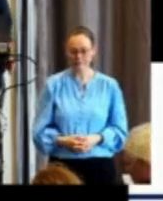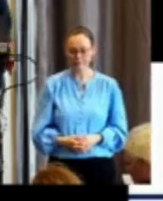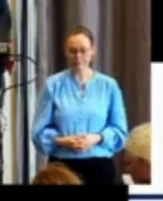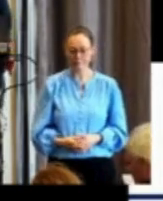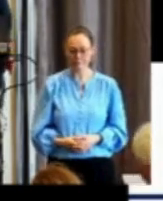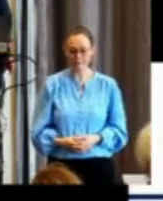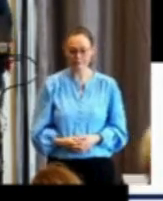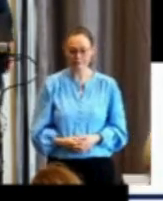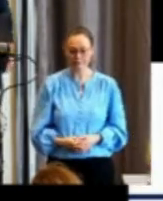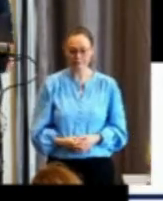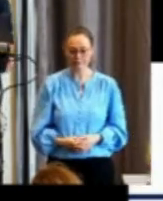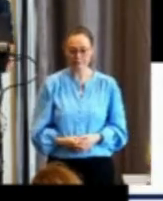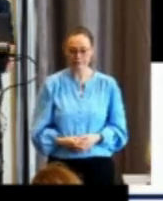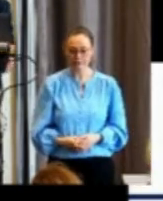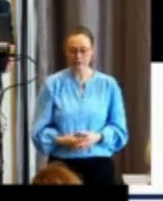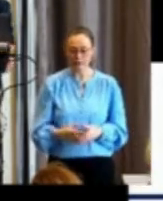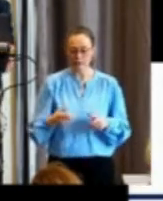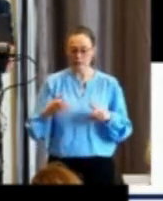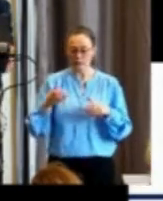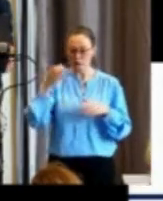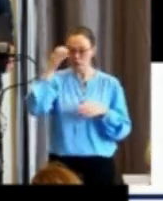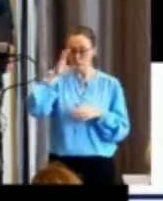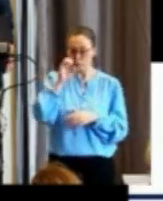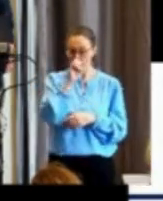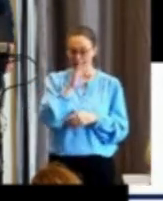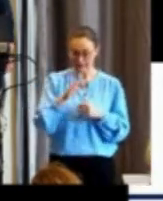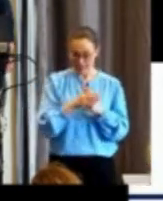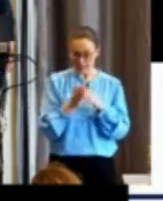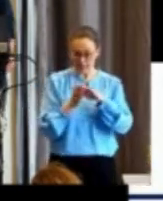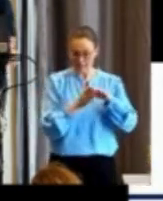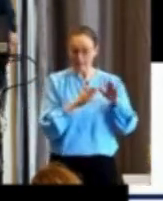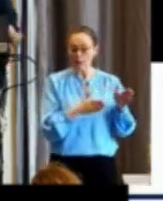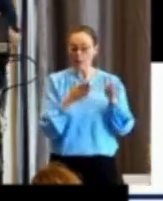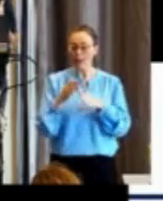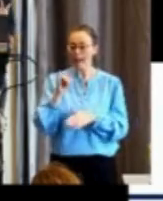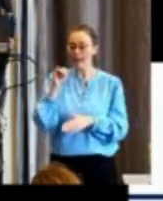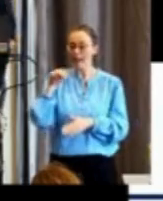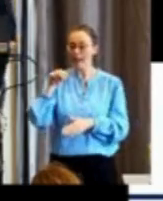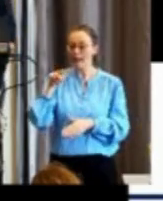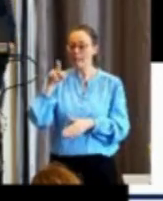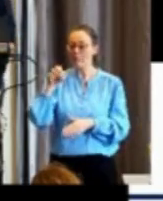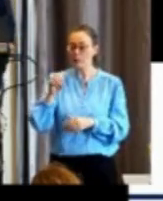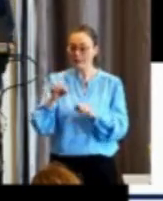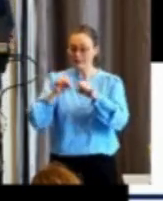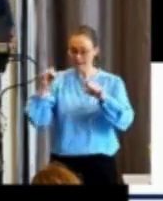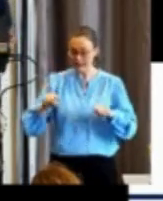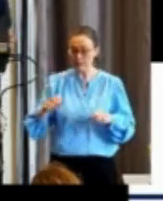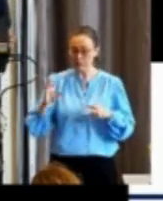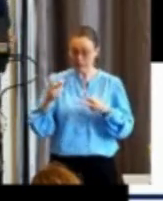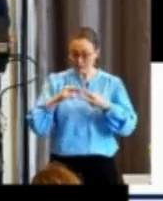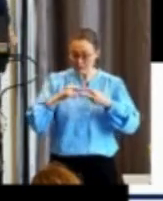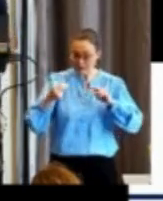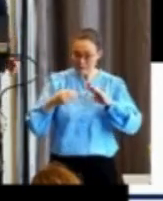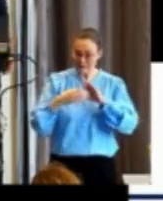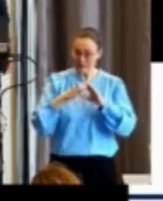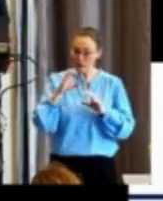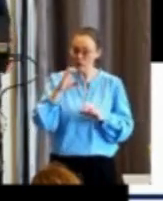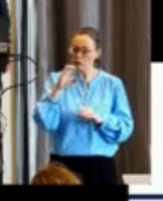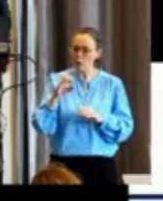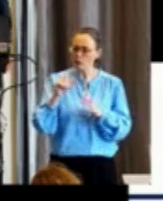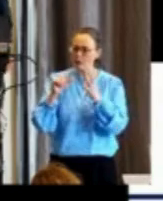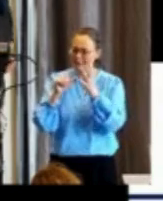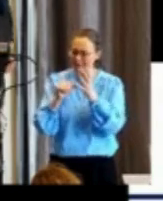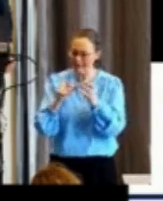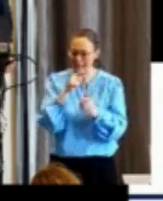So that's the brain cells. The immune system. So there are a cluster of genes on chromosome 6 that are known as